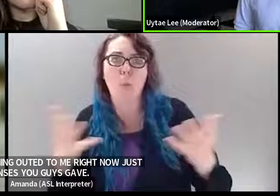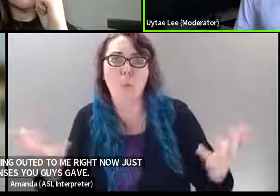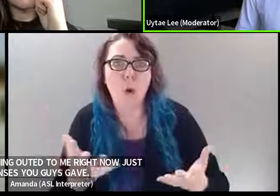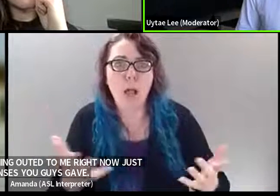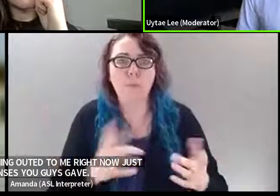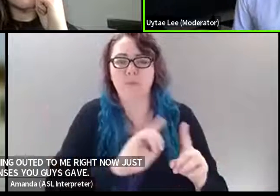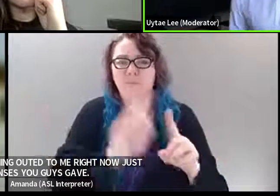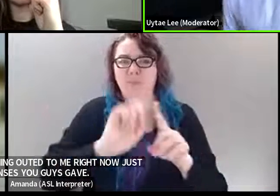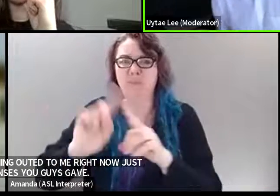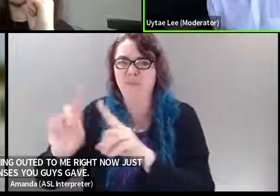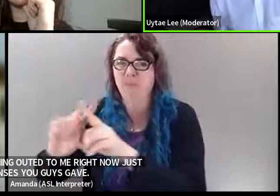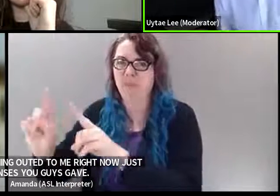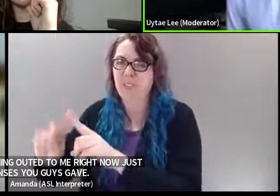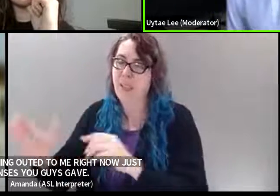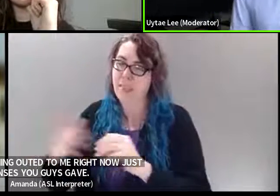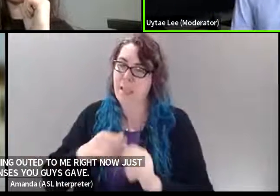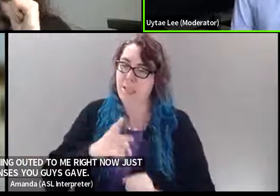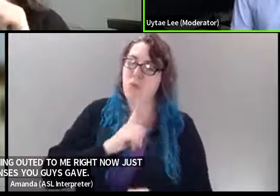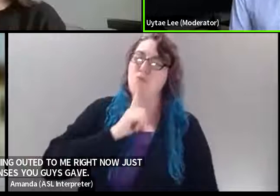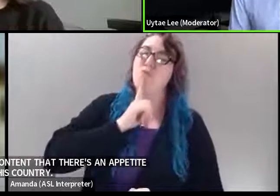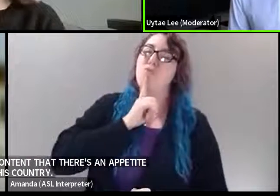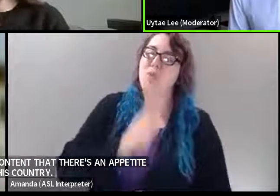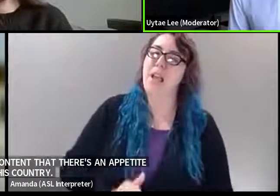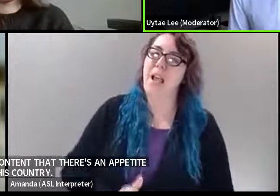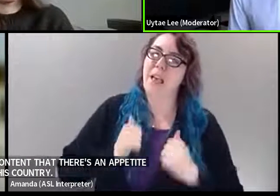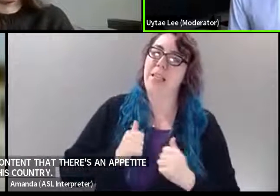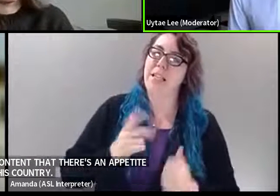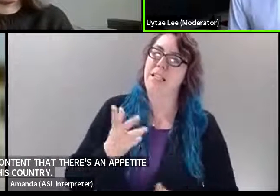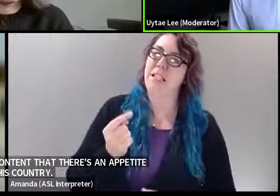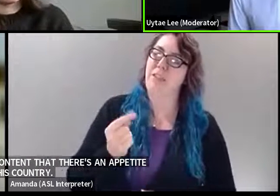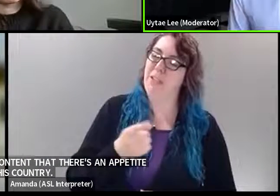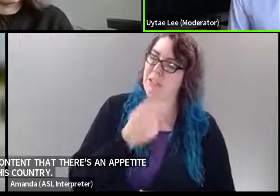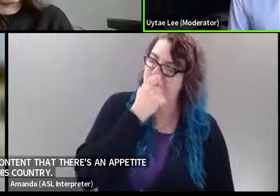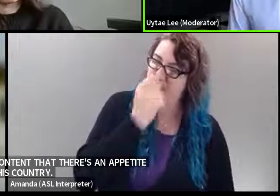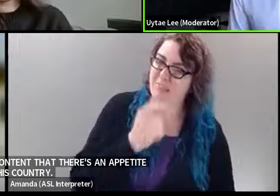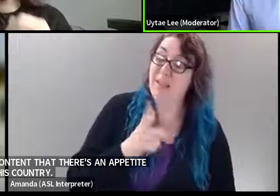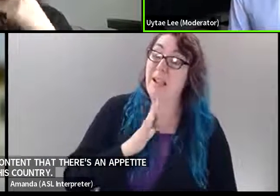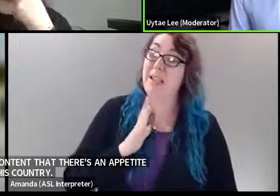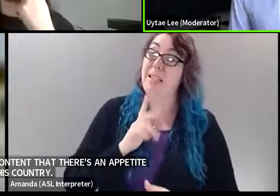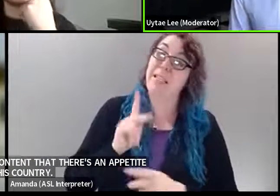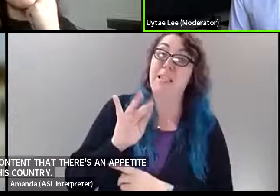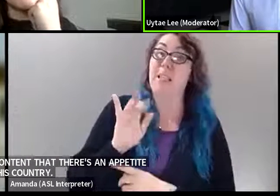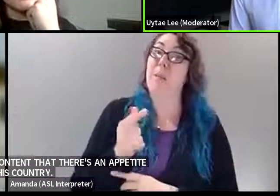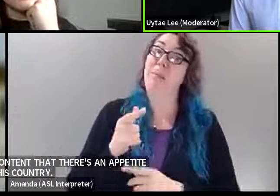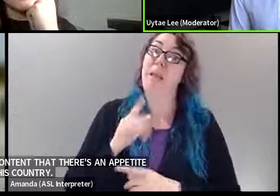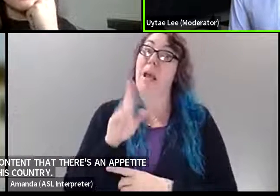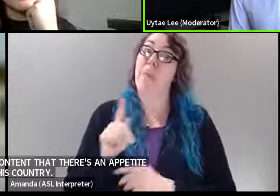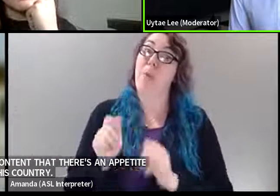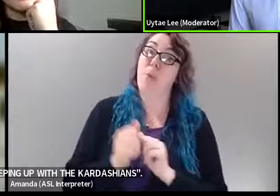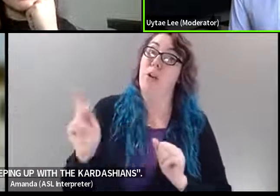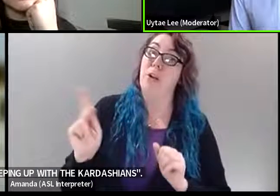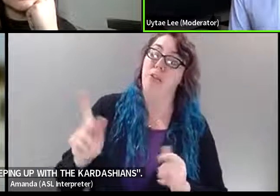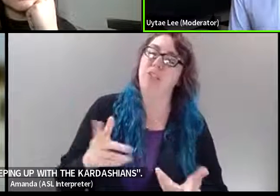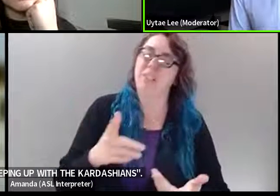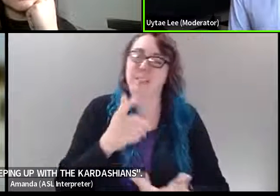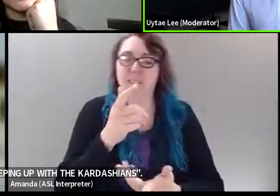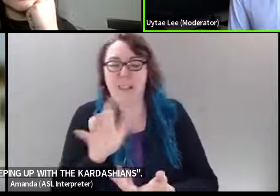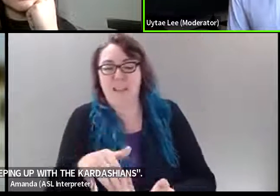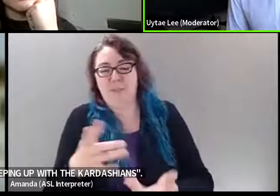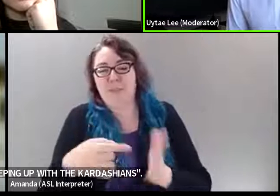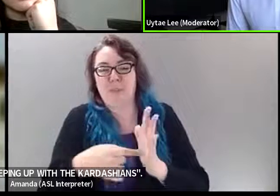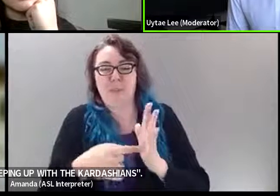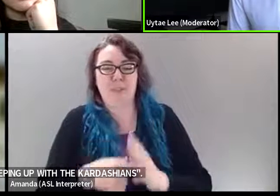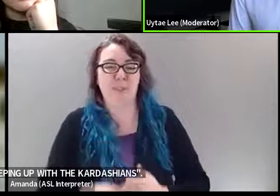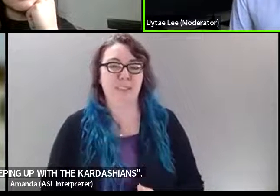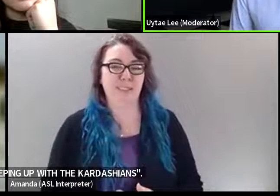with the Kardashians. So, it's really cool to see. And I'm really getting the sense that if someone has a compelling story idea, even if